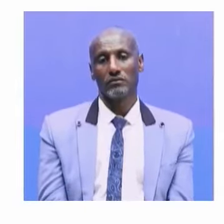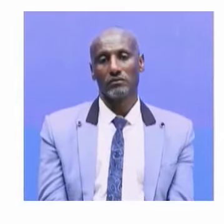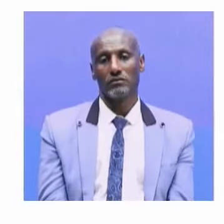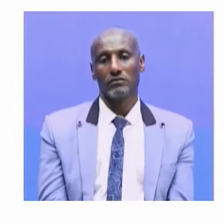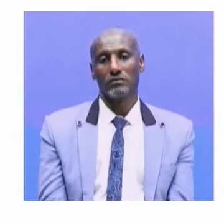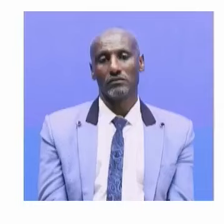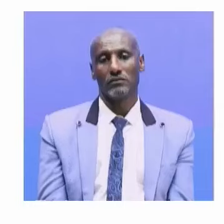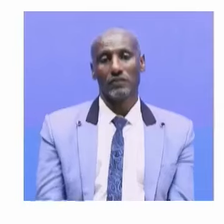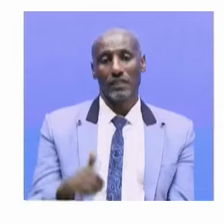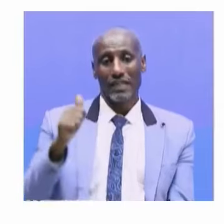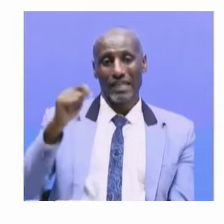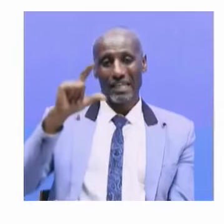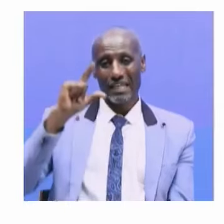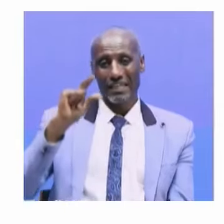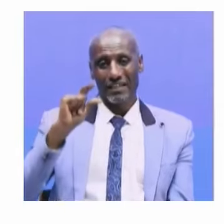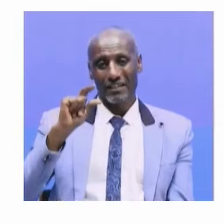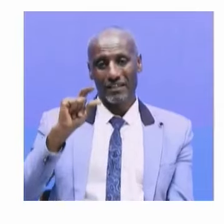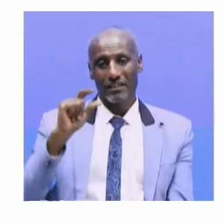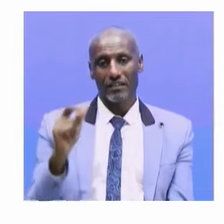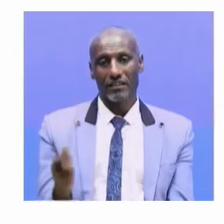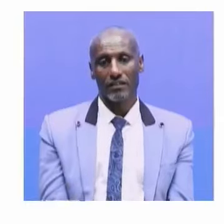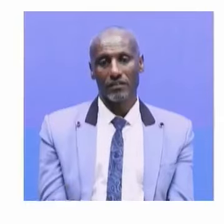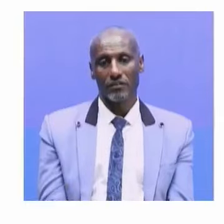or little